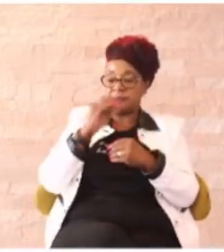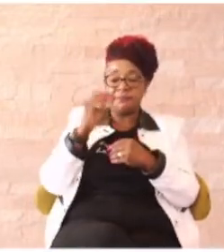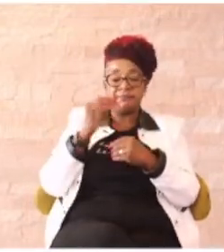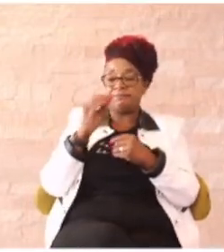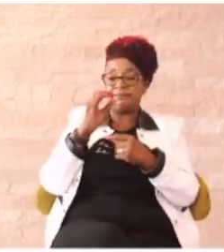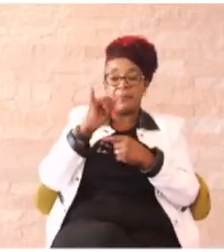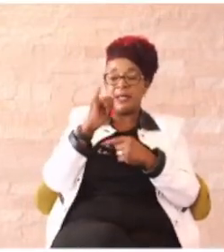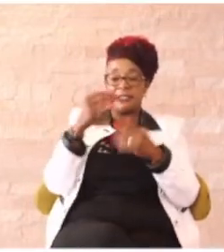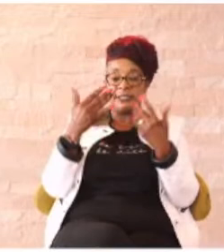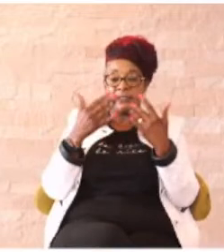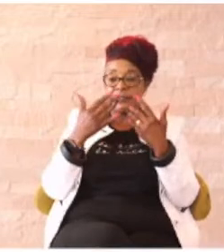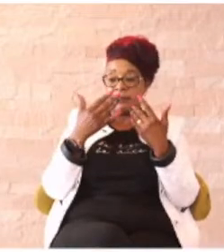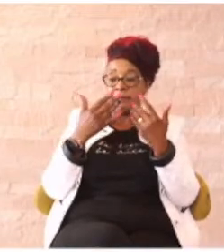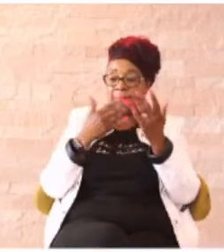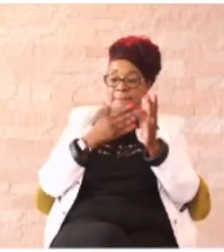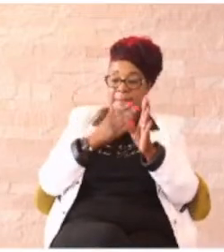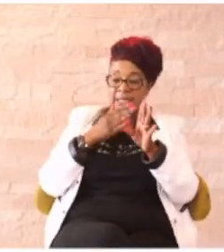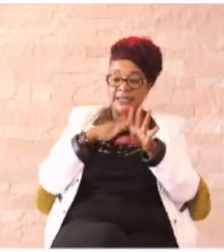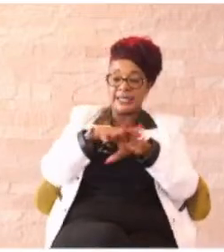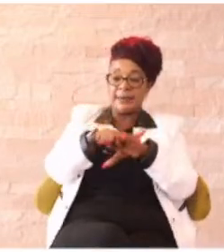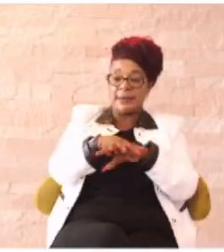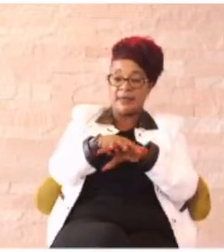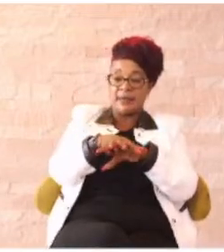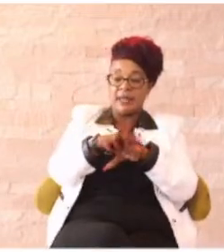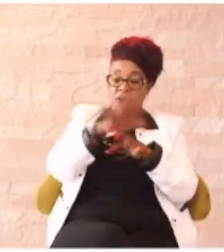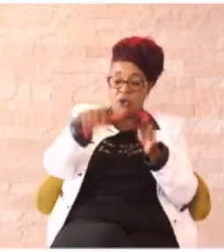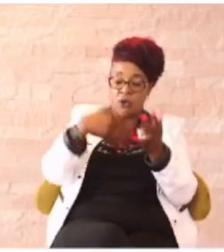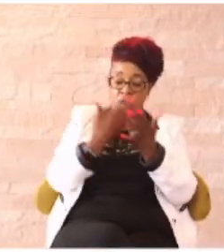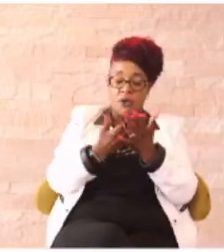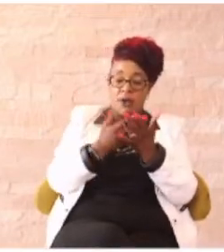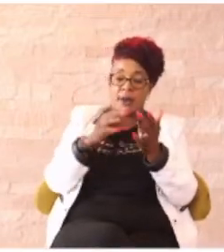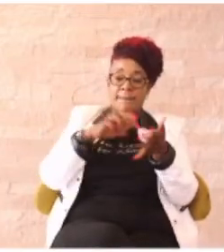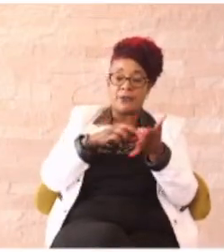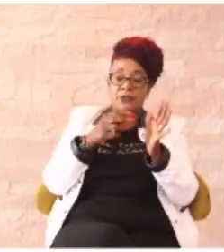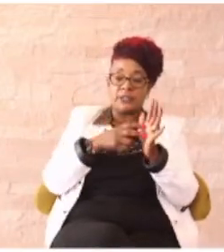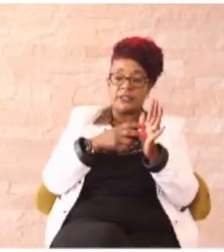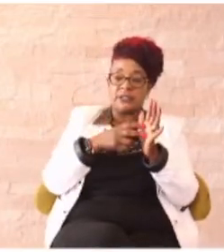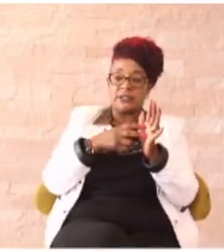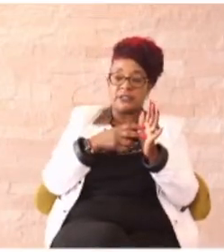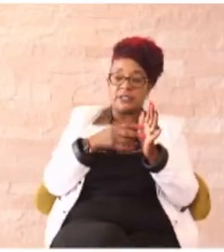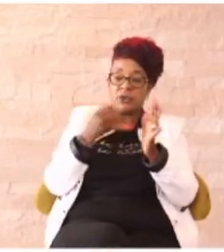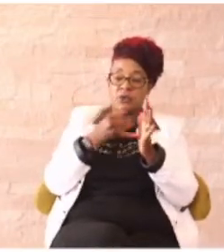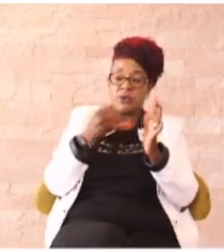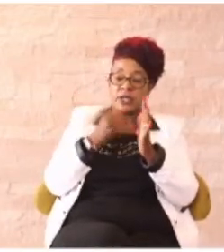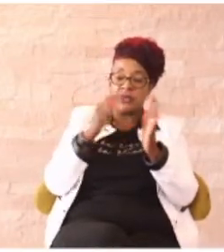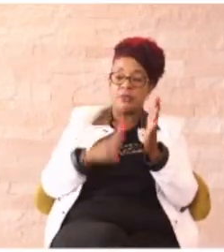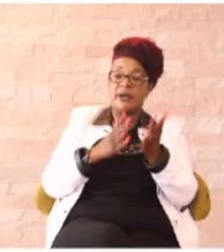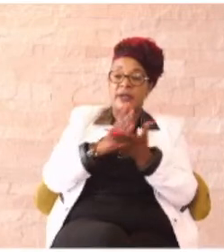is mainstreaming in all its projects inclusive of human rights.